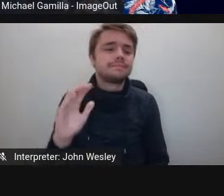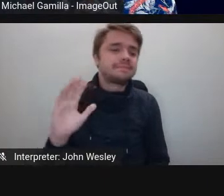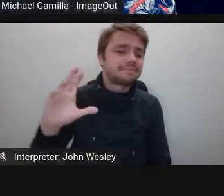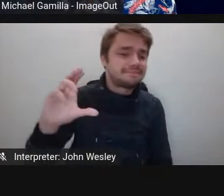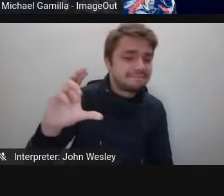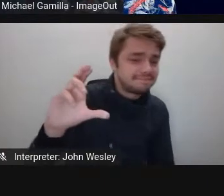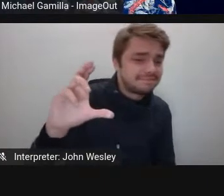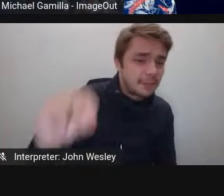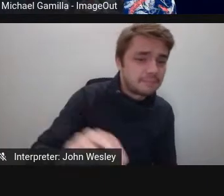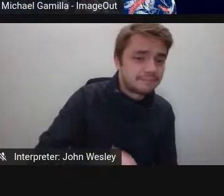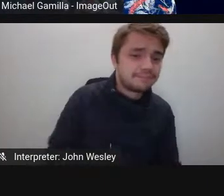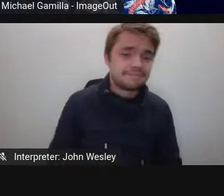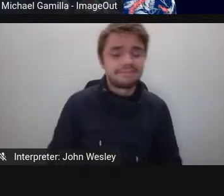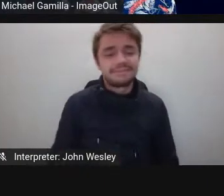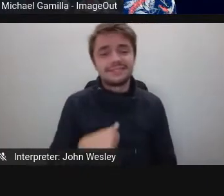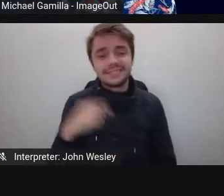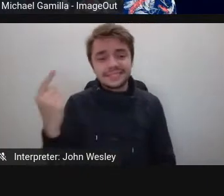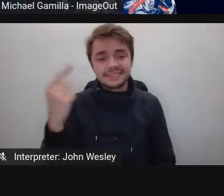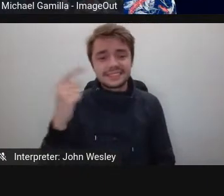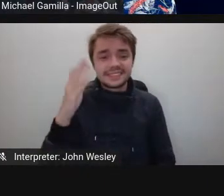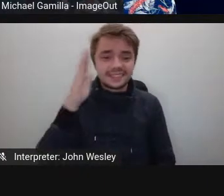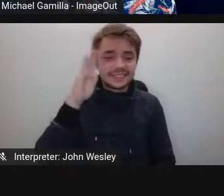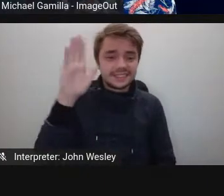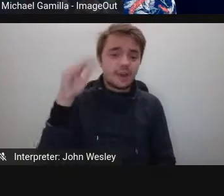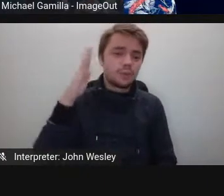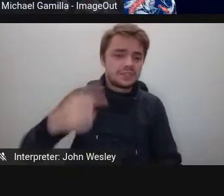would be a hardship to release the film in Colombia